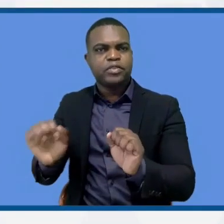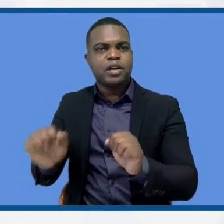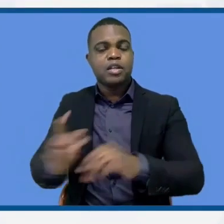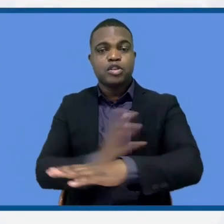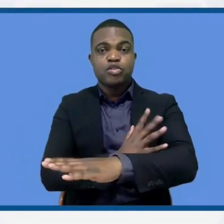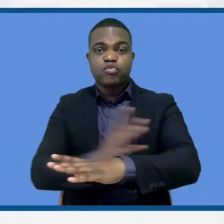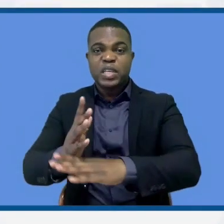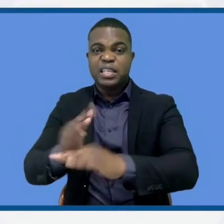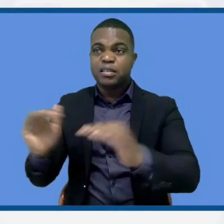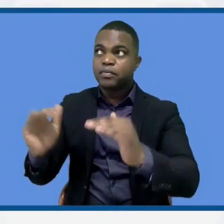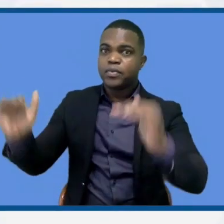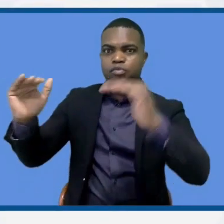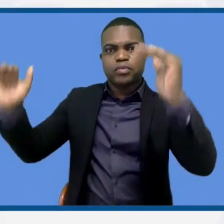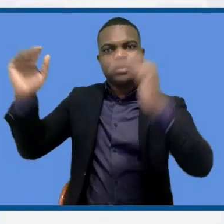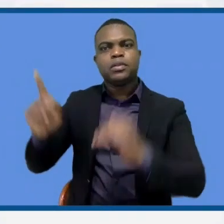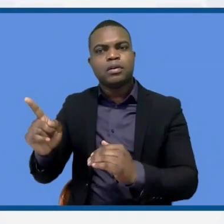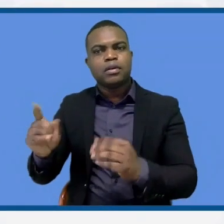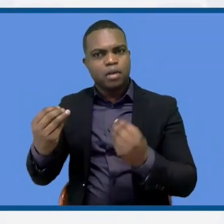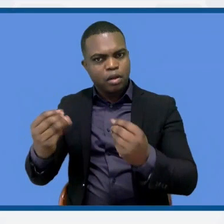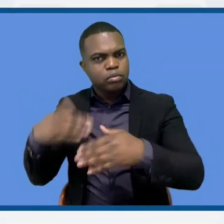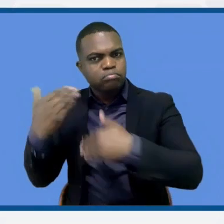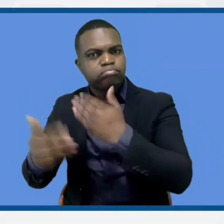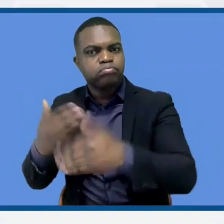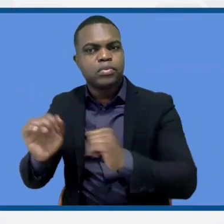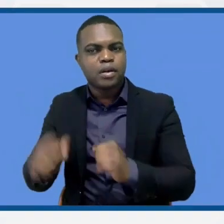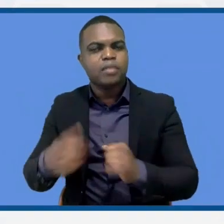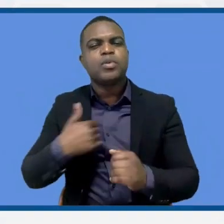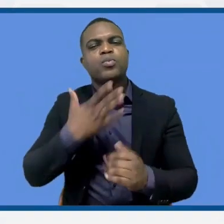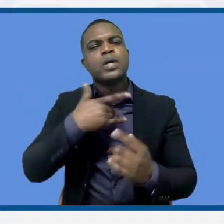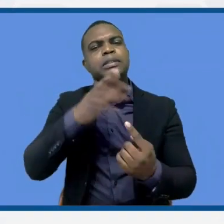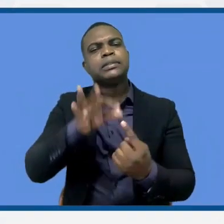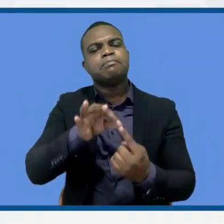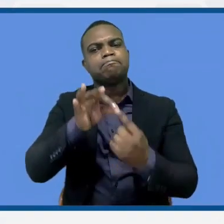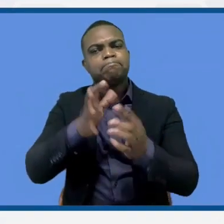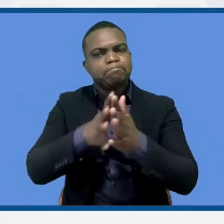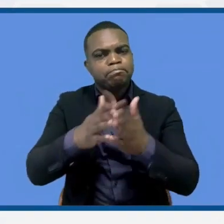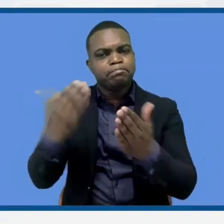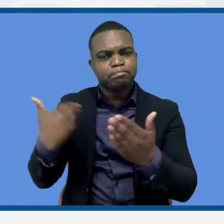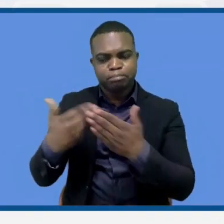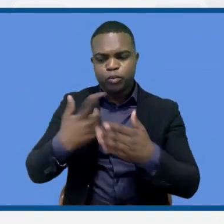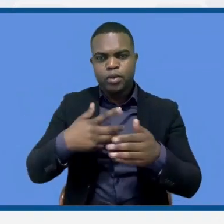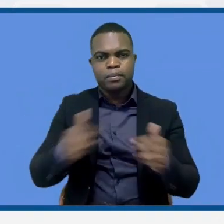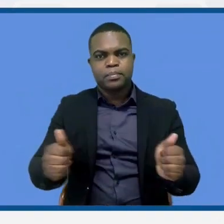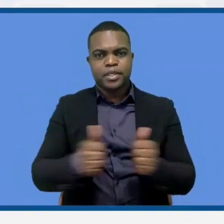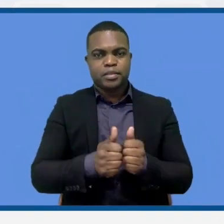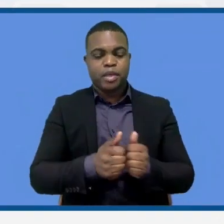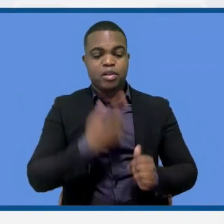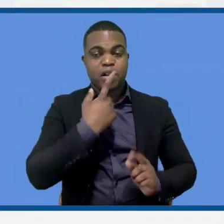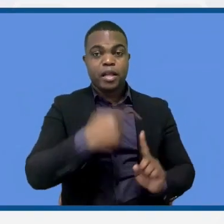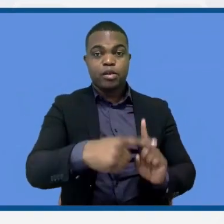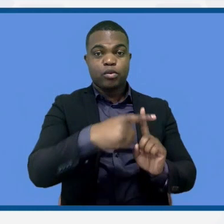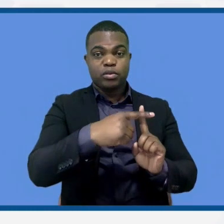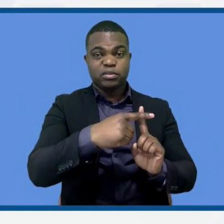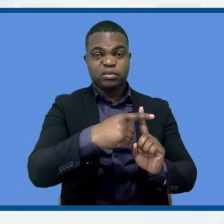movement and the Nature Conservancy, implemented both a community-centered as well as a scientific